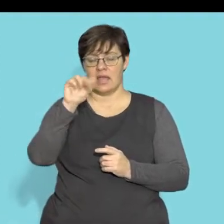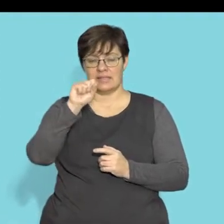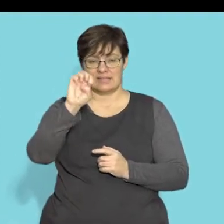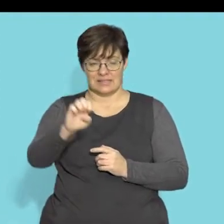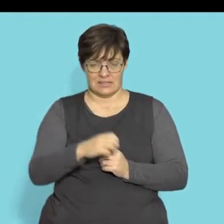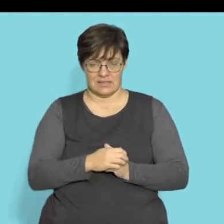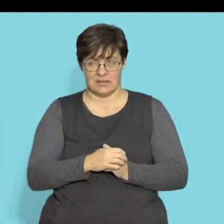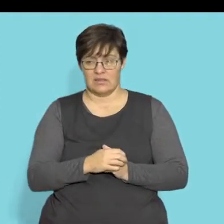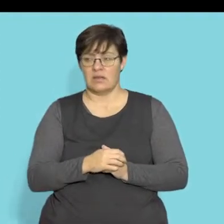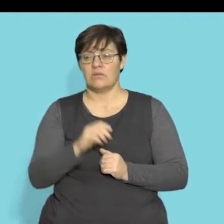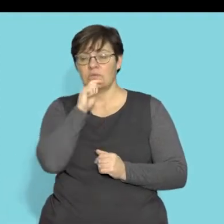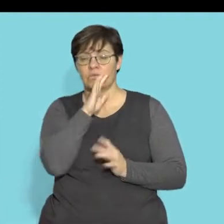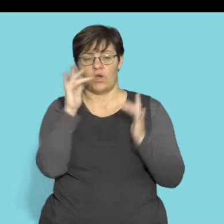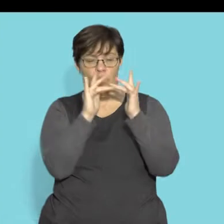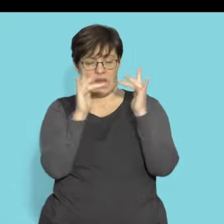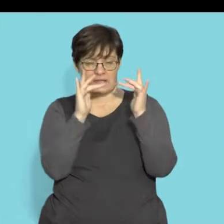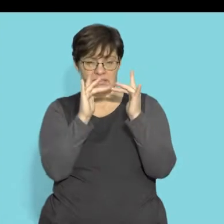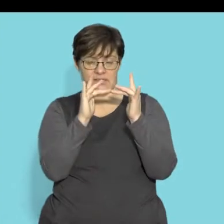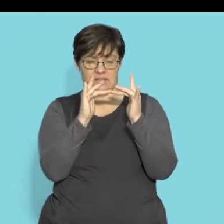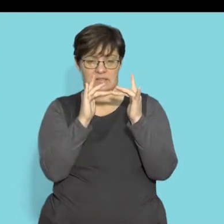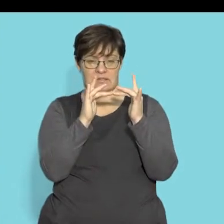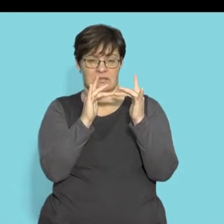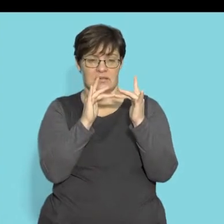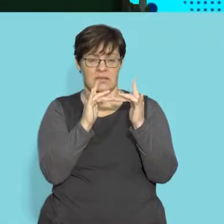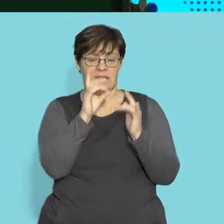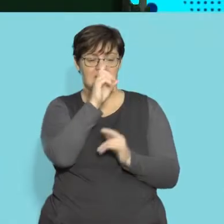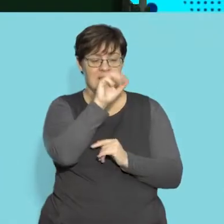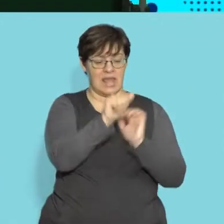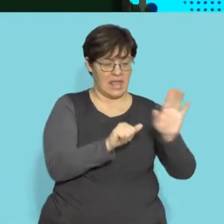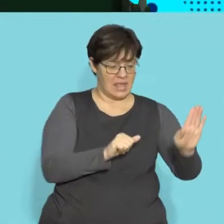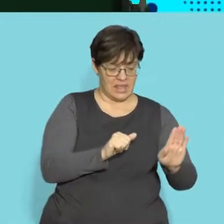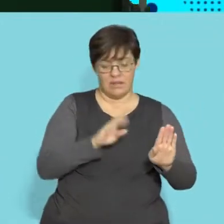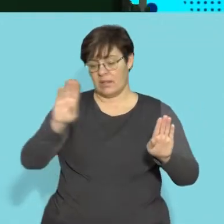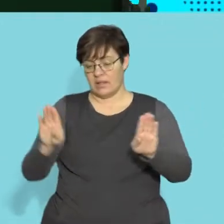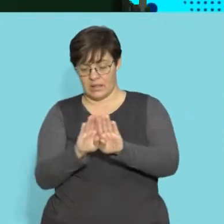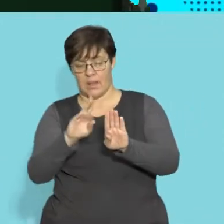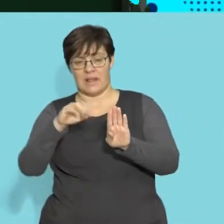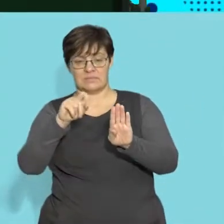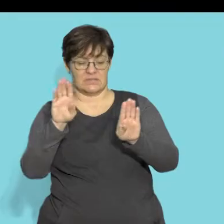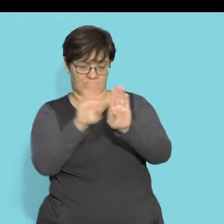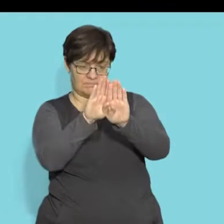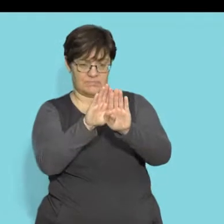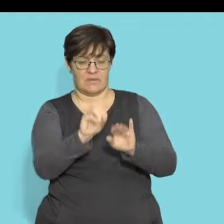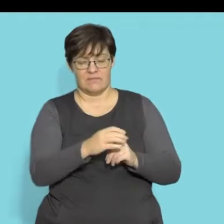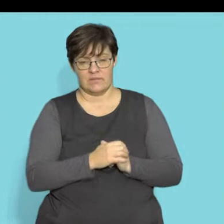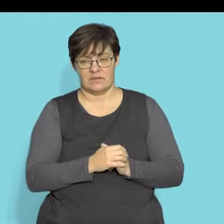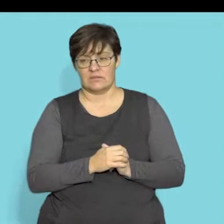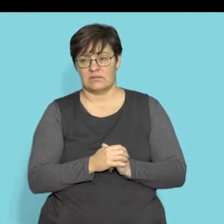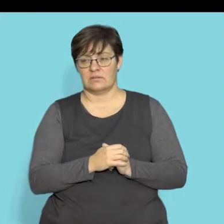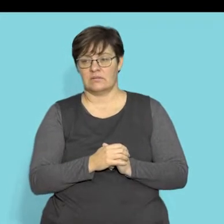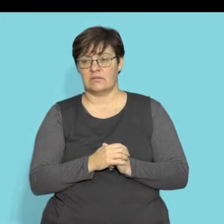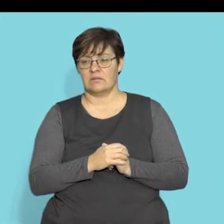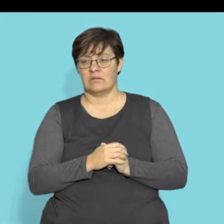used basically to connect a recombinant DNA into a plasmid. Mating of